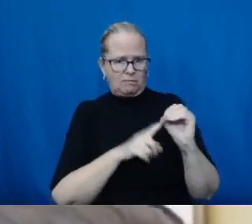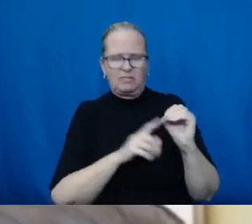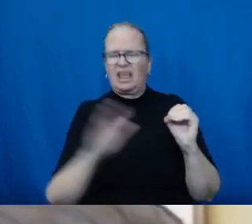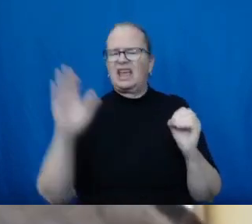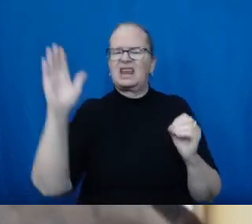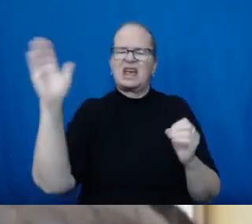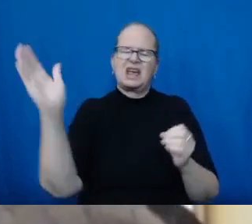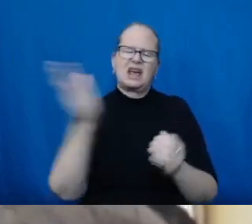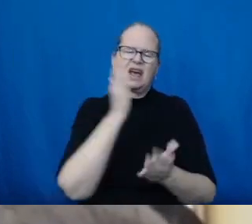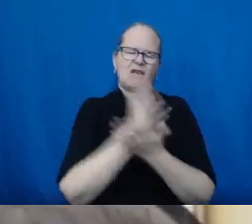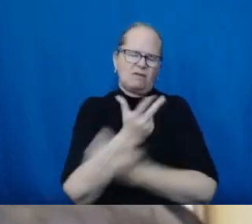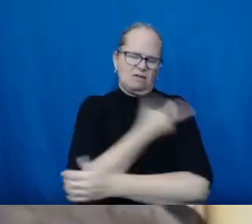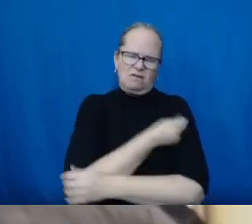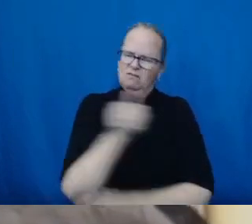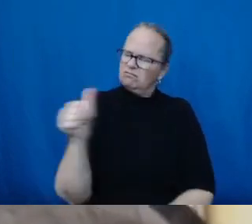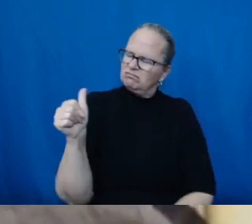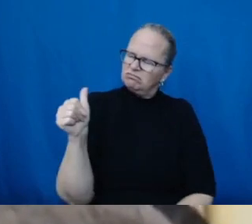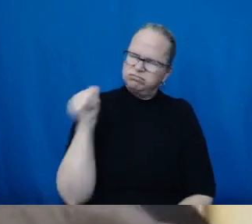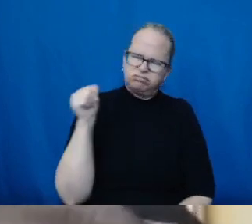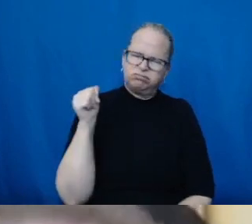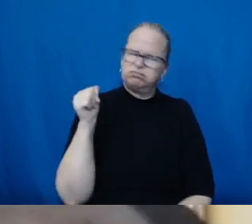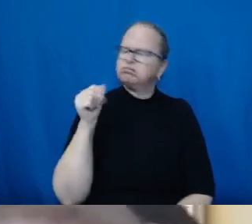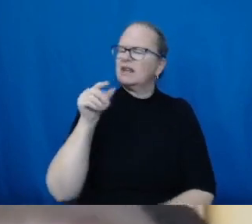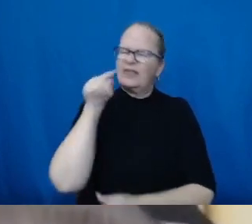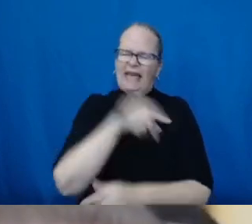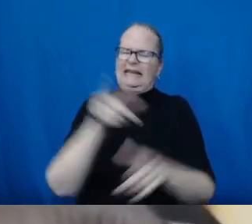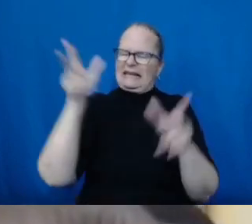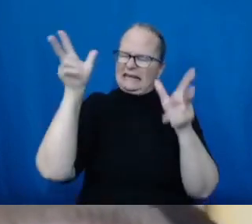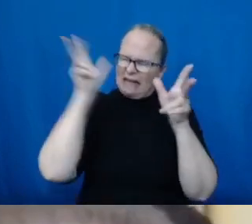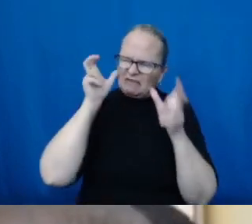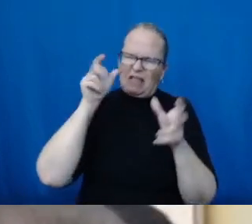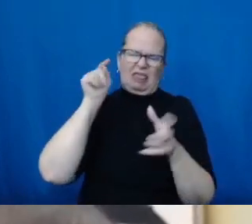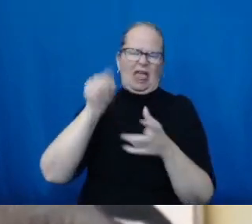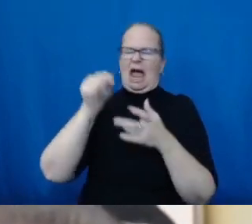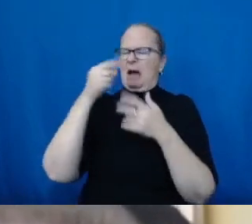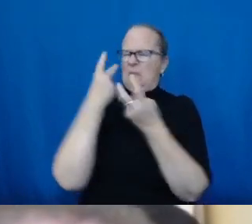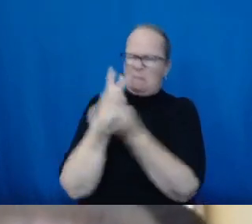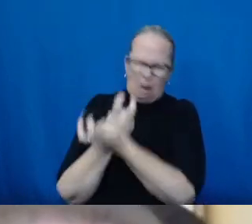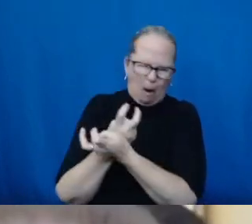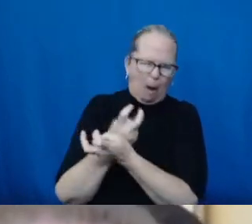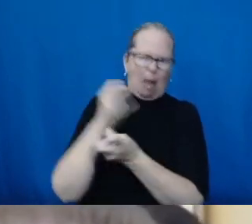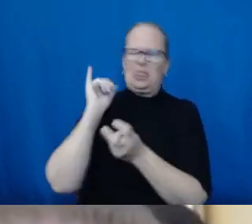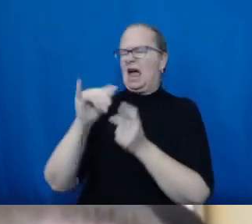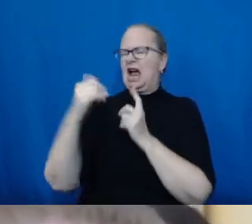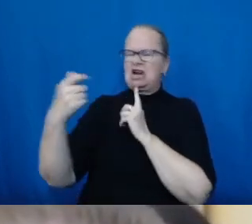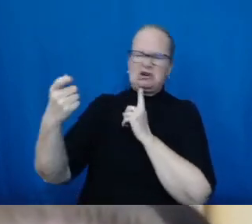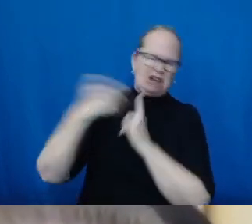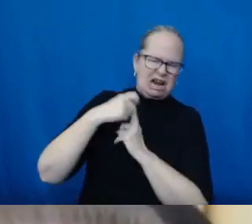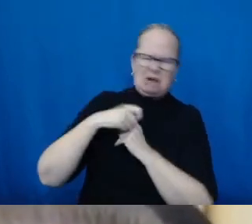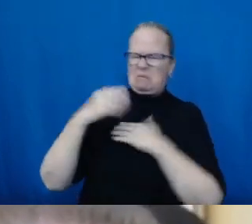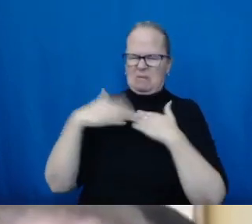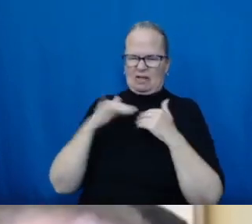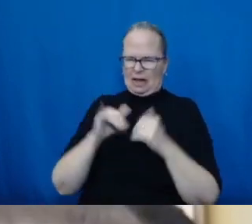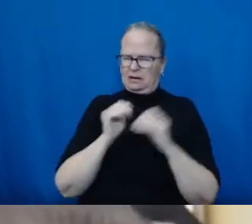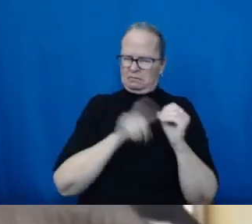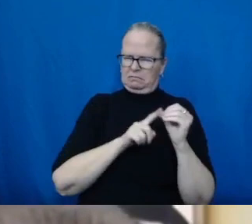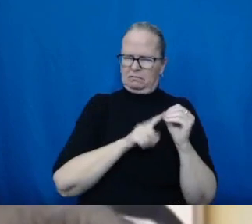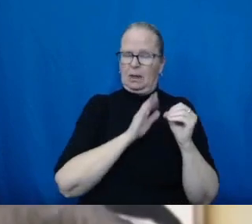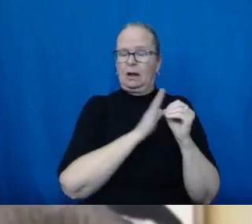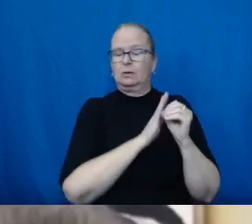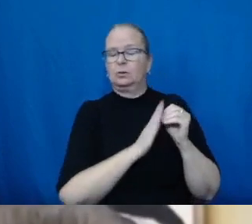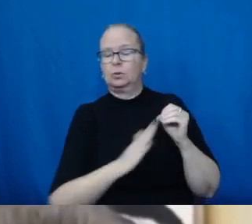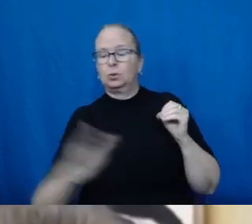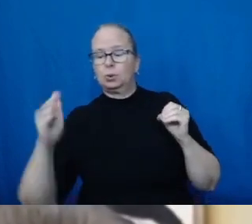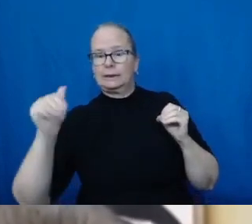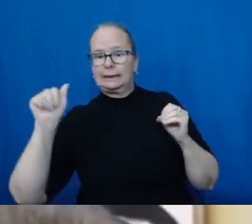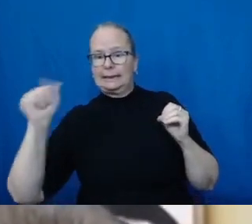poison, that will track us through the government, whatever. That's your 0. 10 is like, I was lining up at the door the day that they let me in. On a scale of